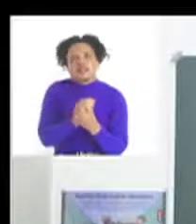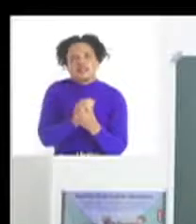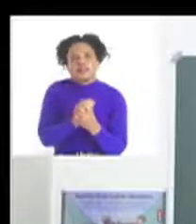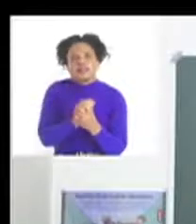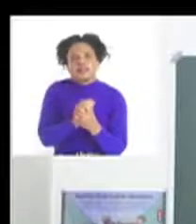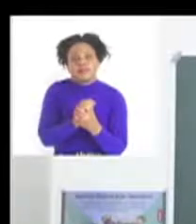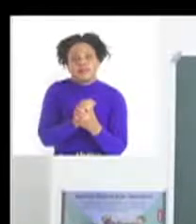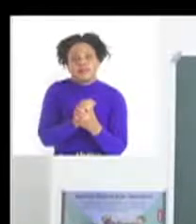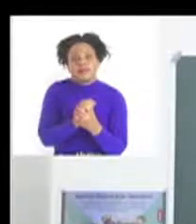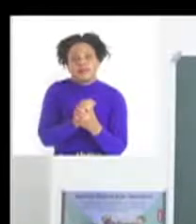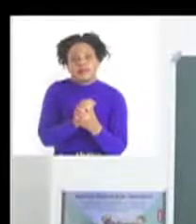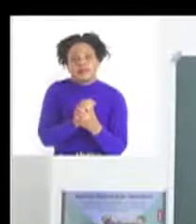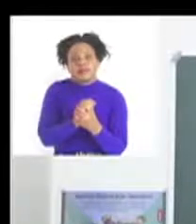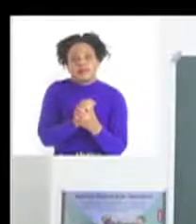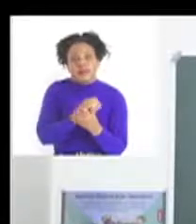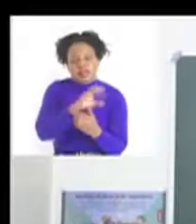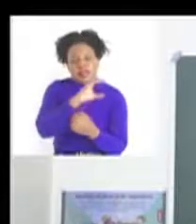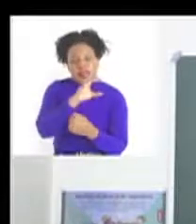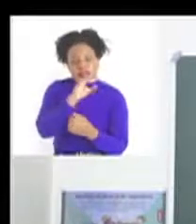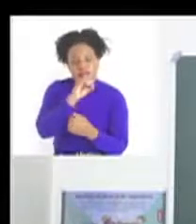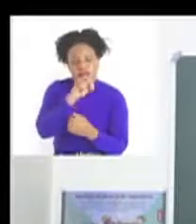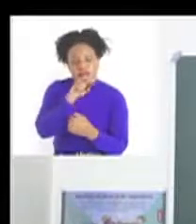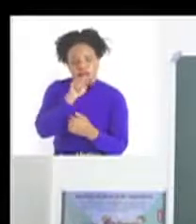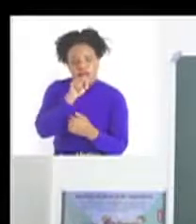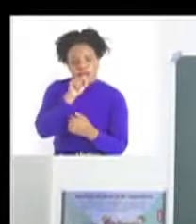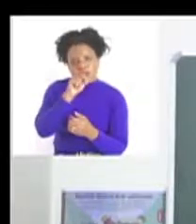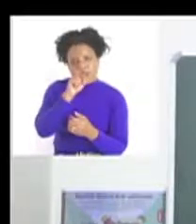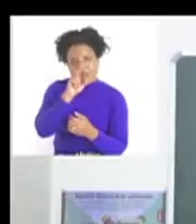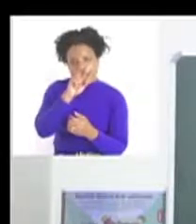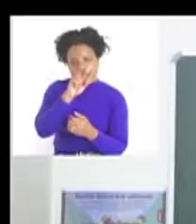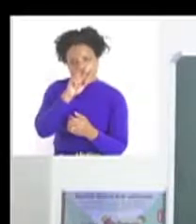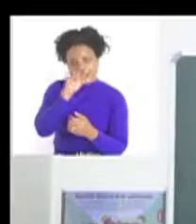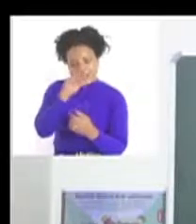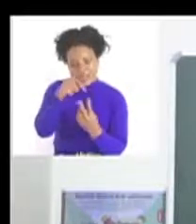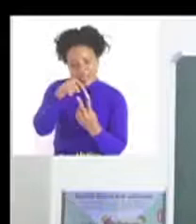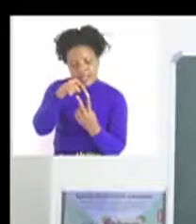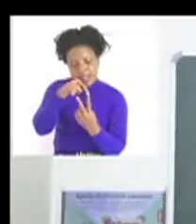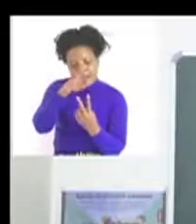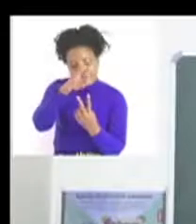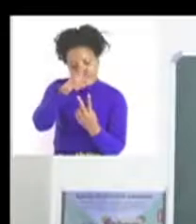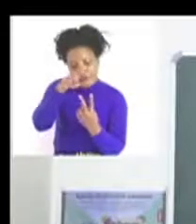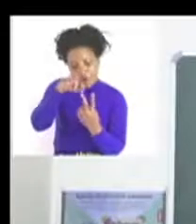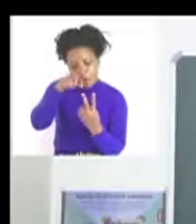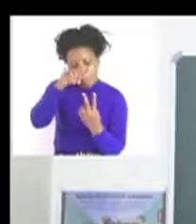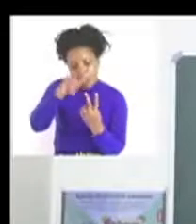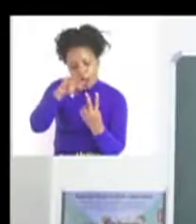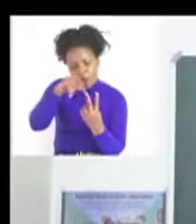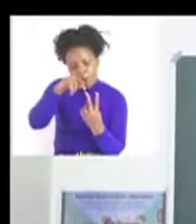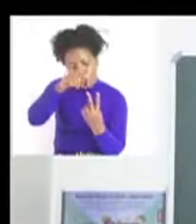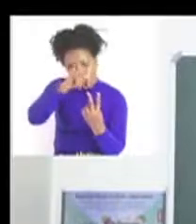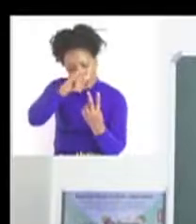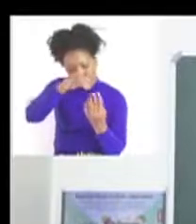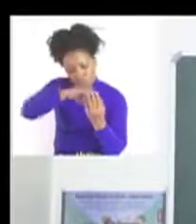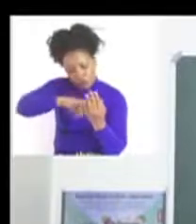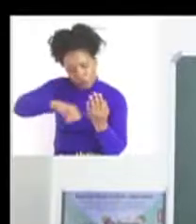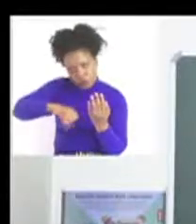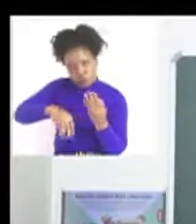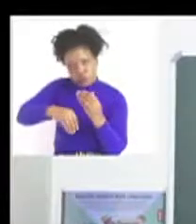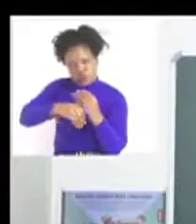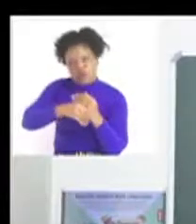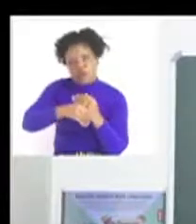IES. You drop the Y and you add IES, and you have countries. The same thing with party.